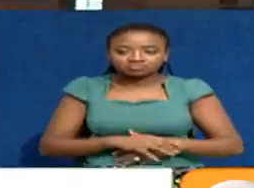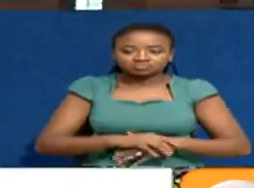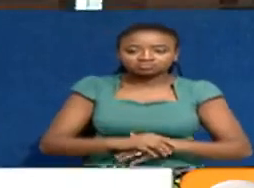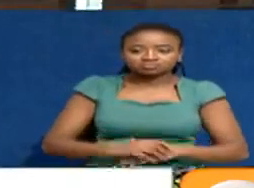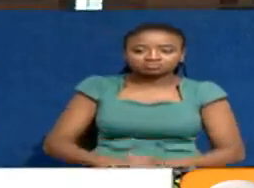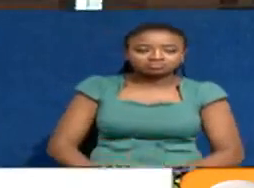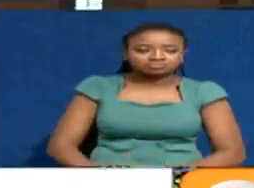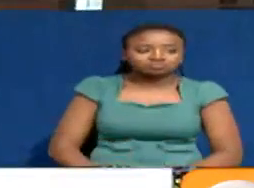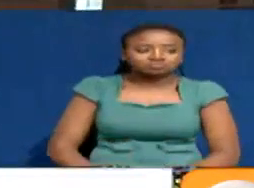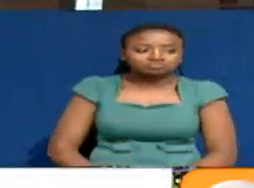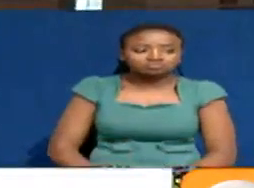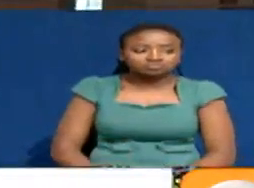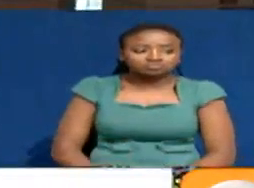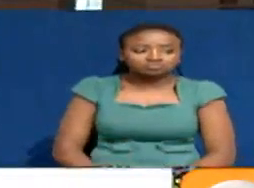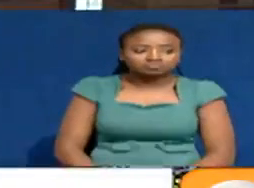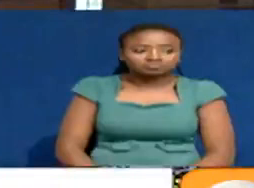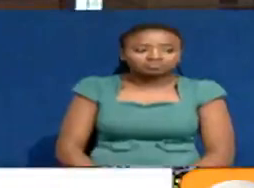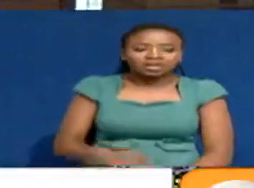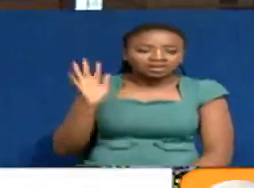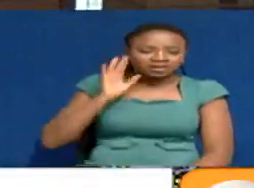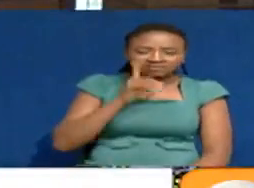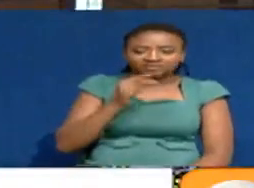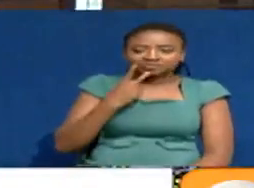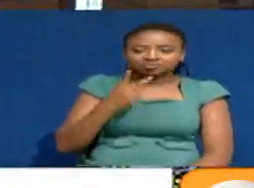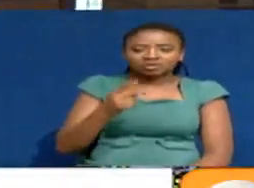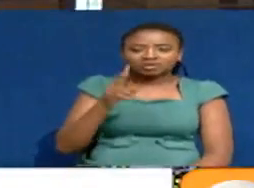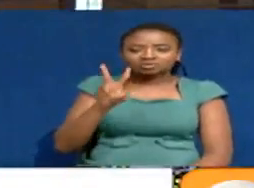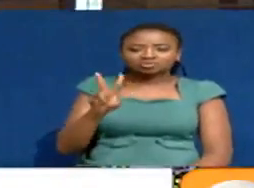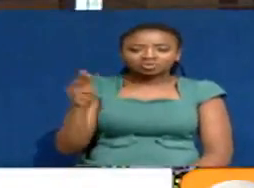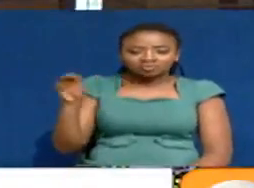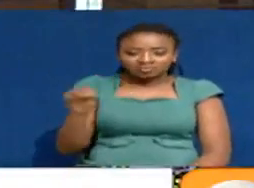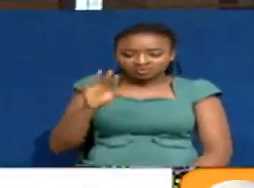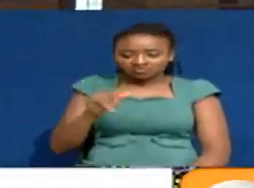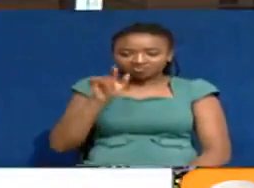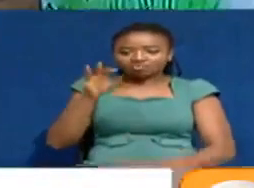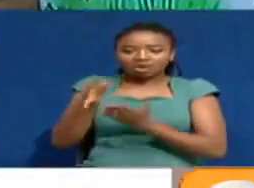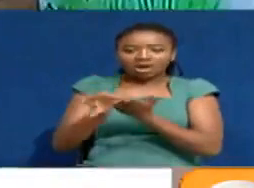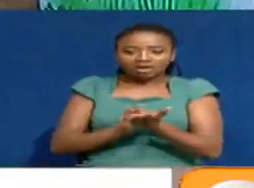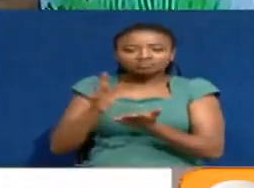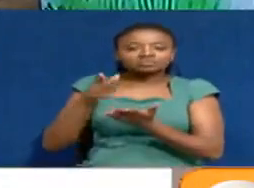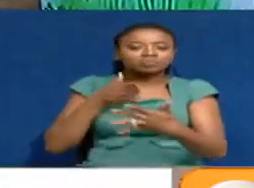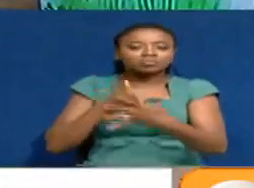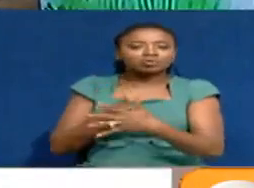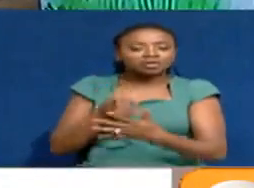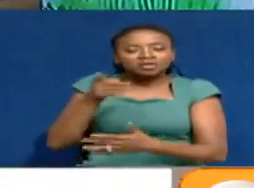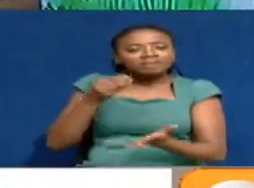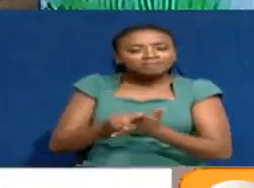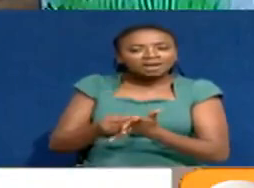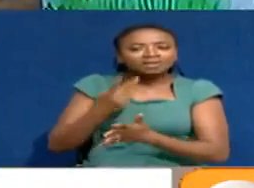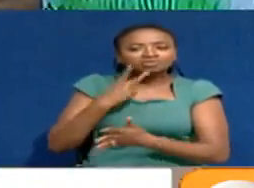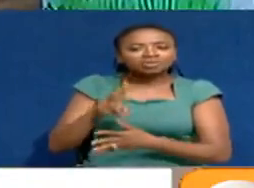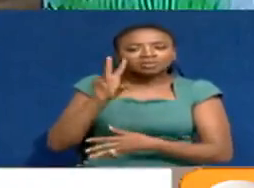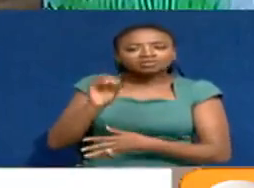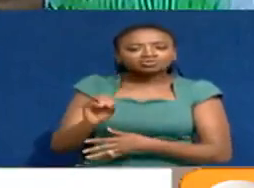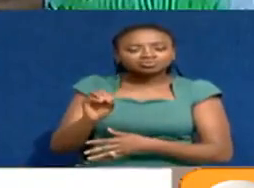evening. Yes. For example, we are told that 202 million shillings from your personal accounts were frozen. Yes, they were. Where did you get that money from? I got